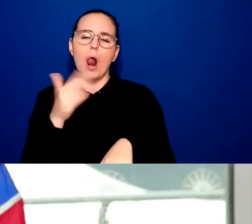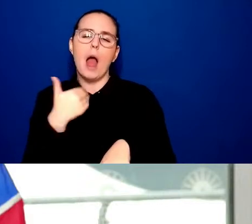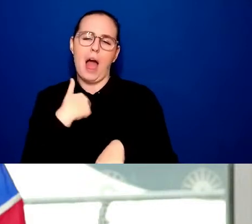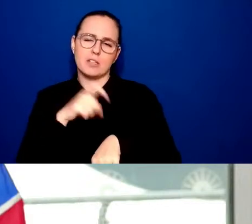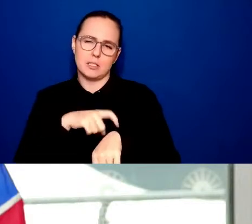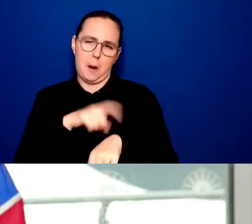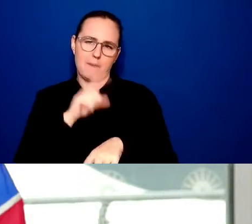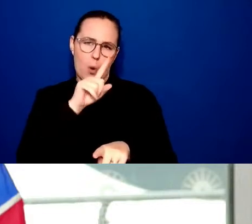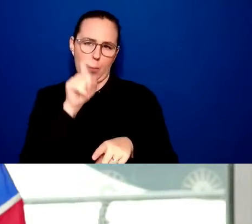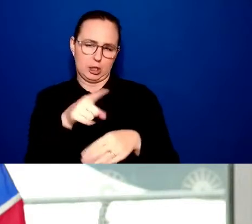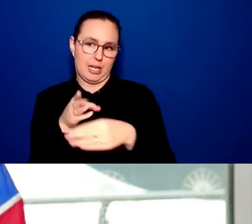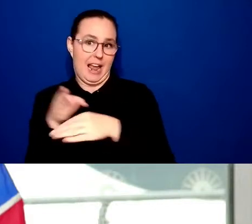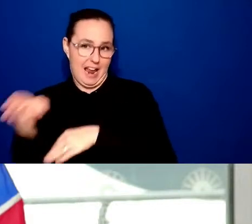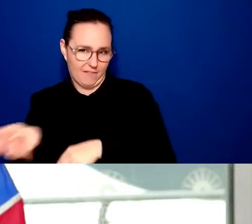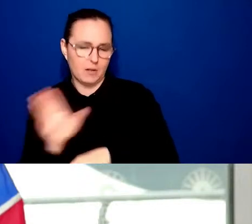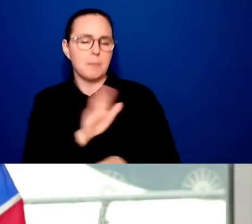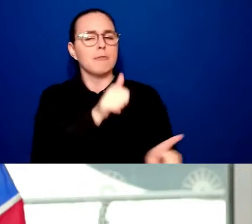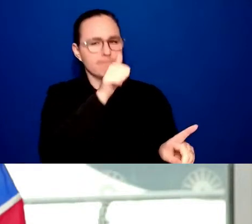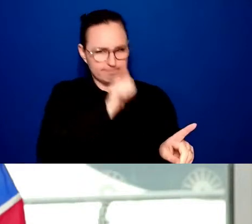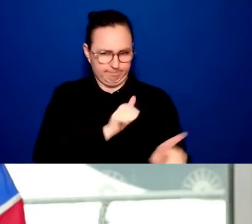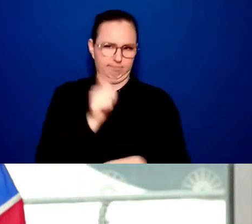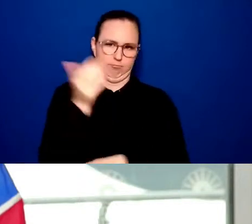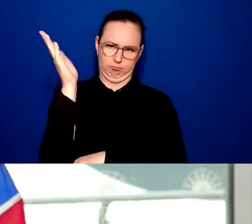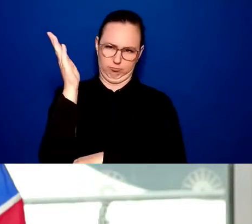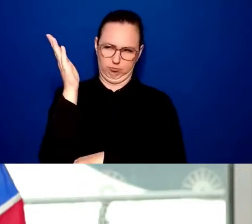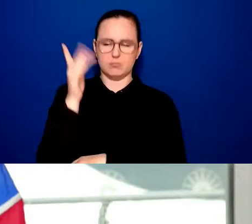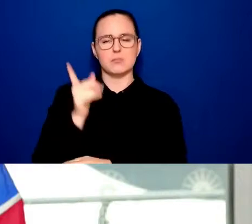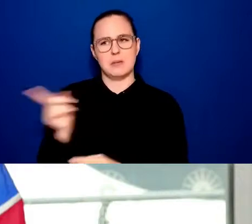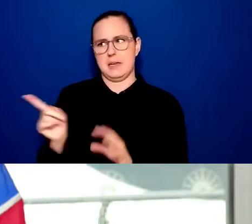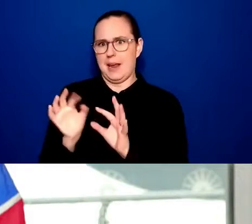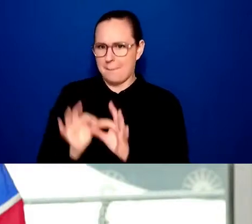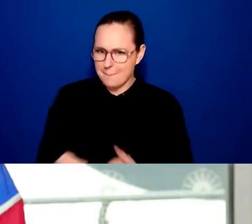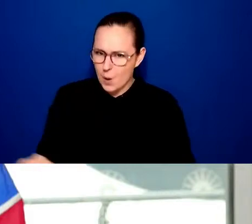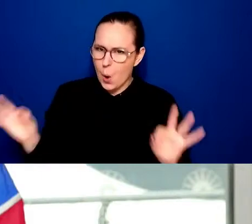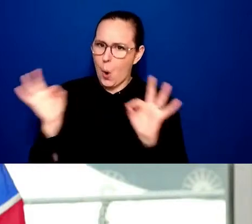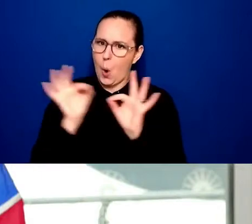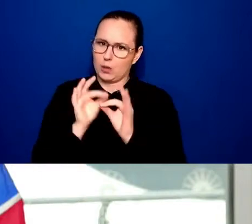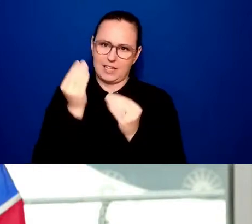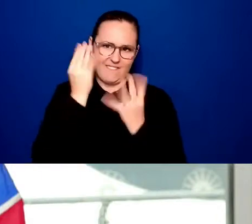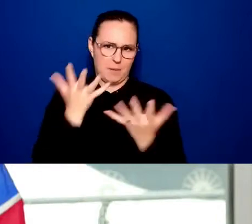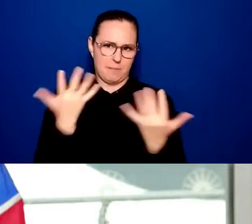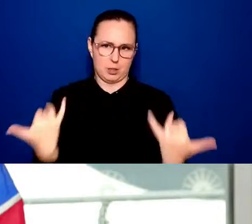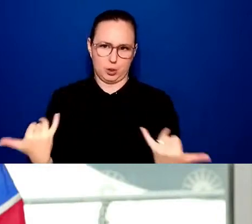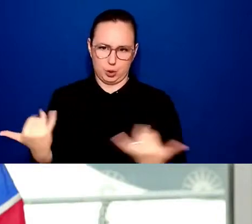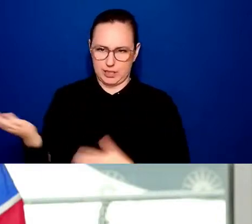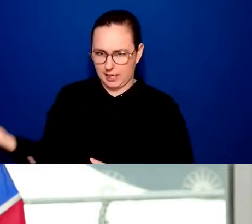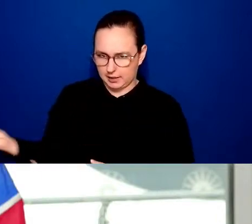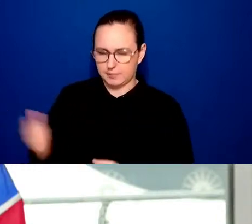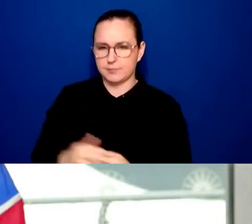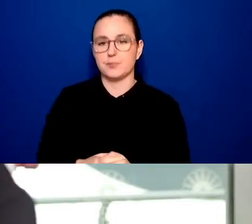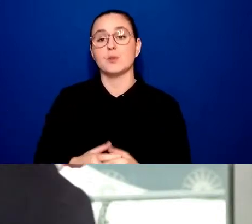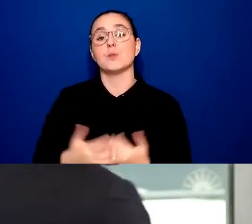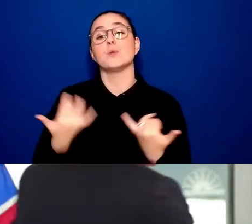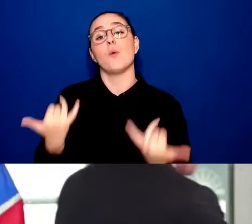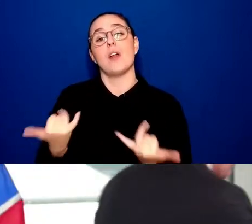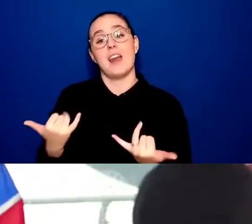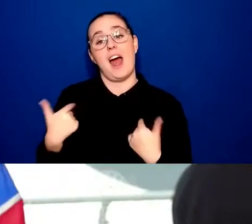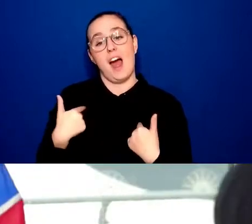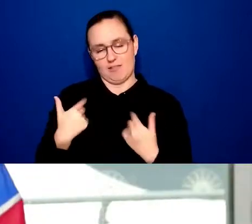be patient, and we've got some significant items to cover today, and it's my honor now to introduce Dr. Bonnie Henry.